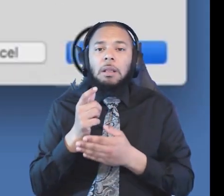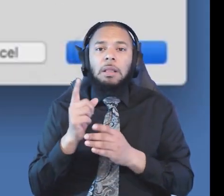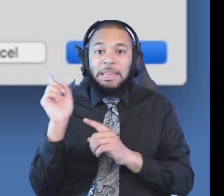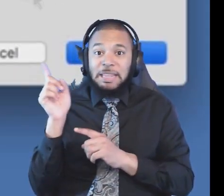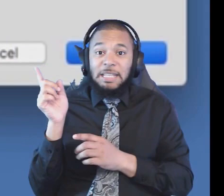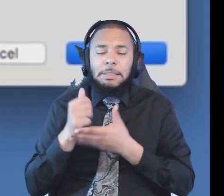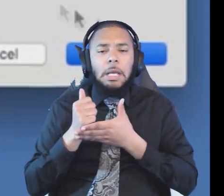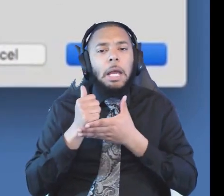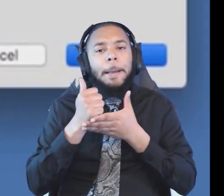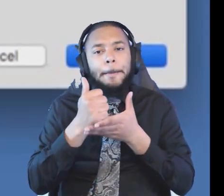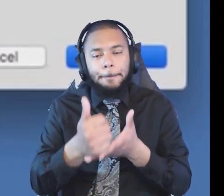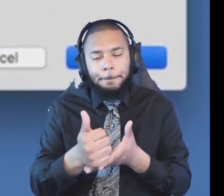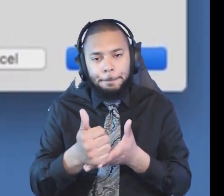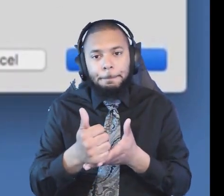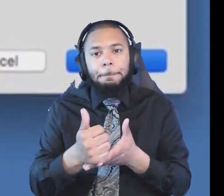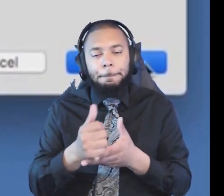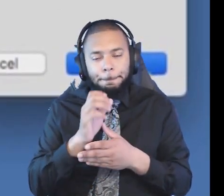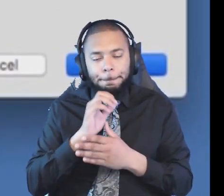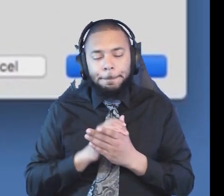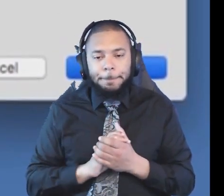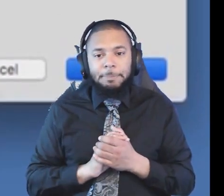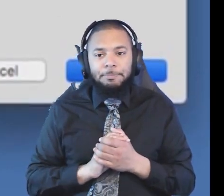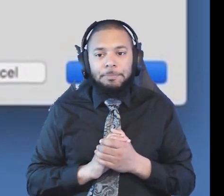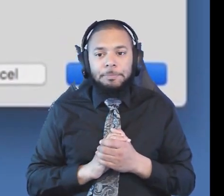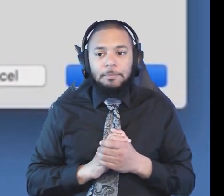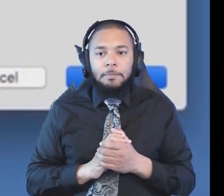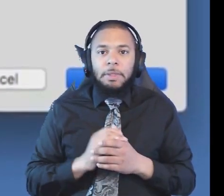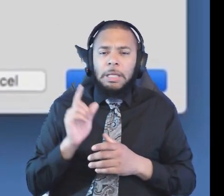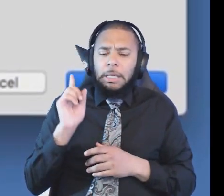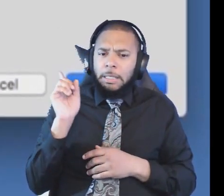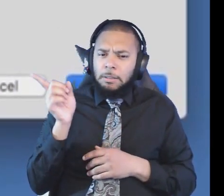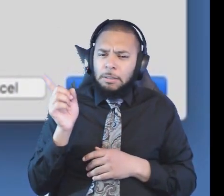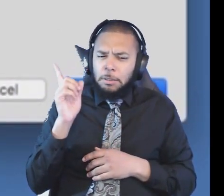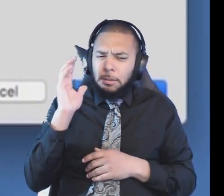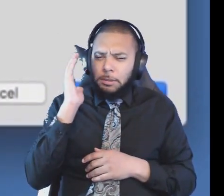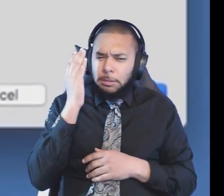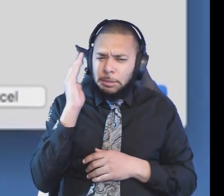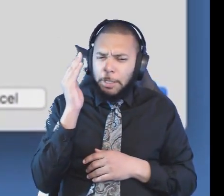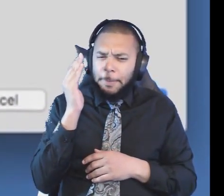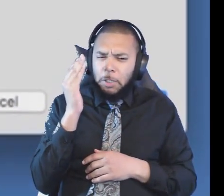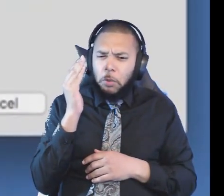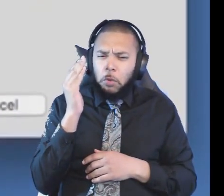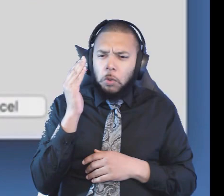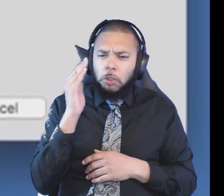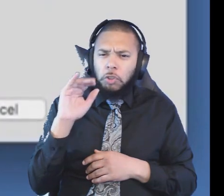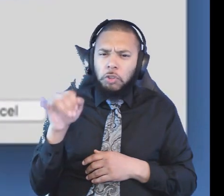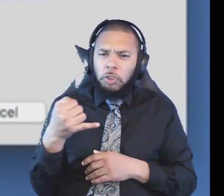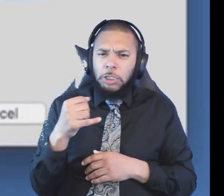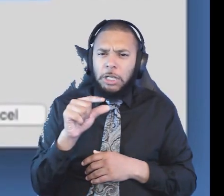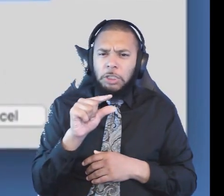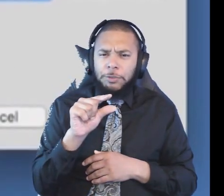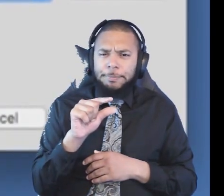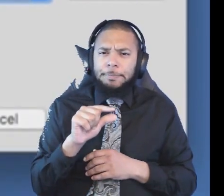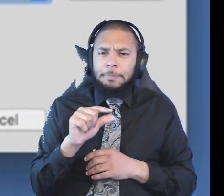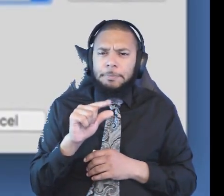you, and it looks a little bit more similar to JGrasp.